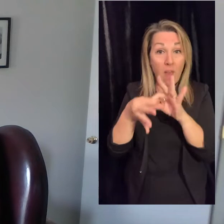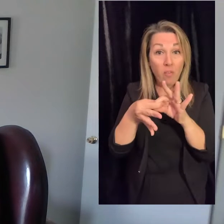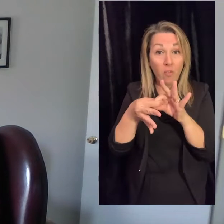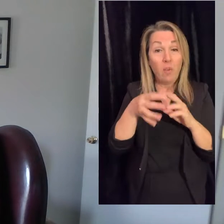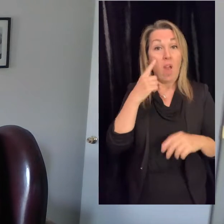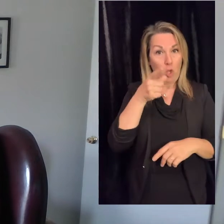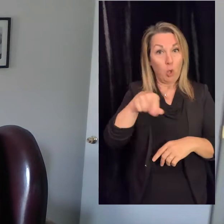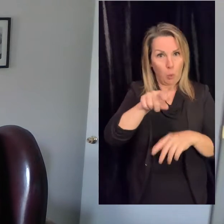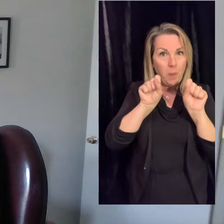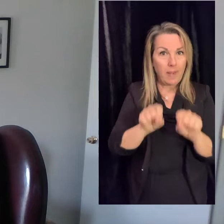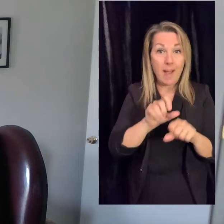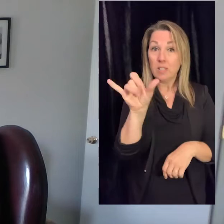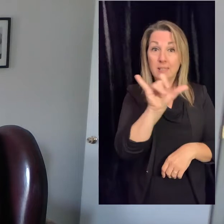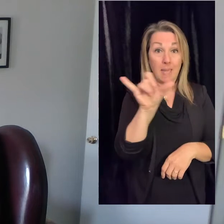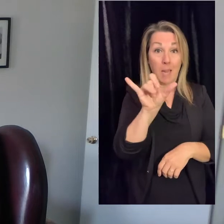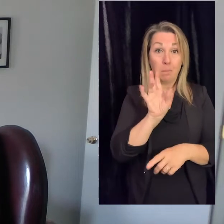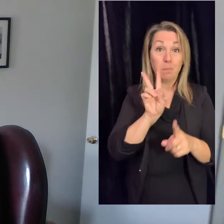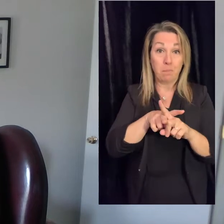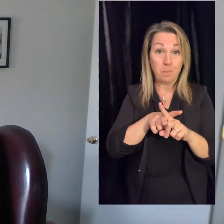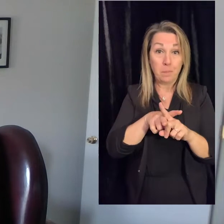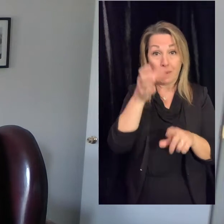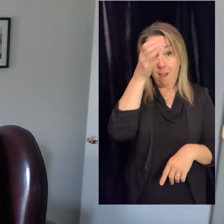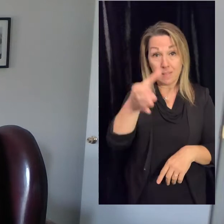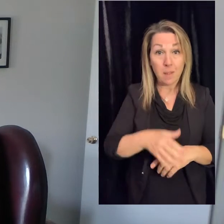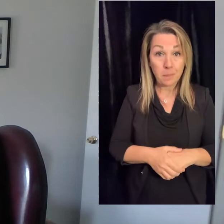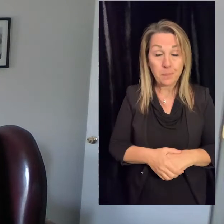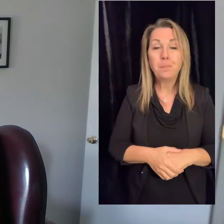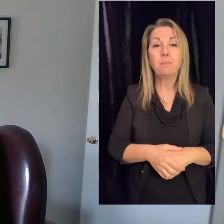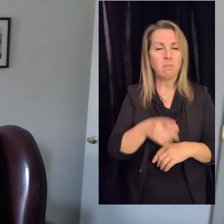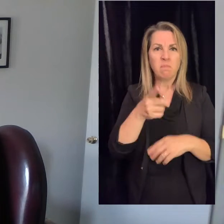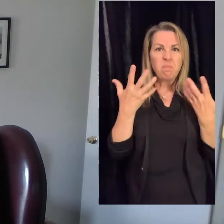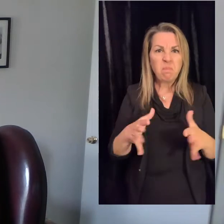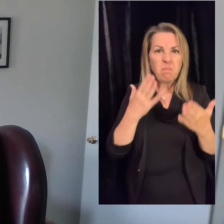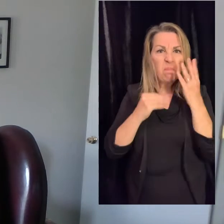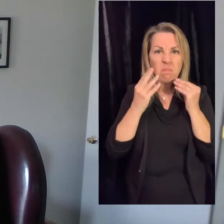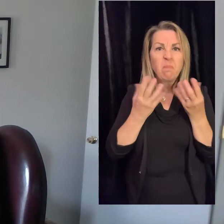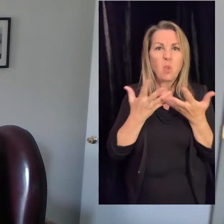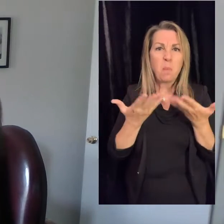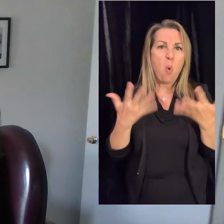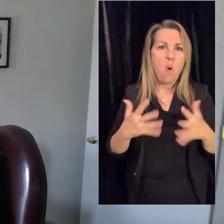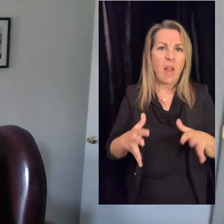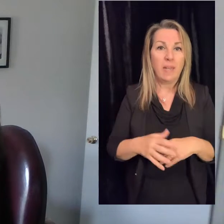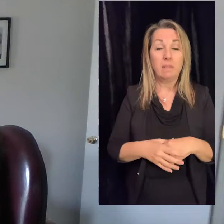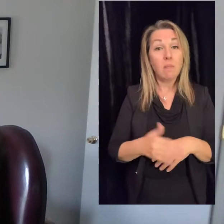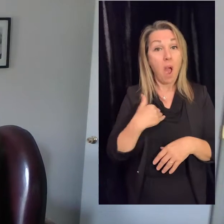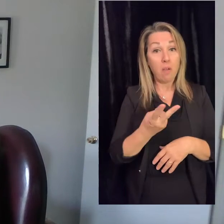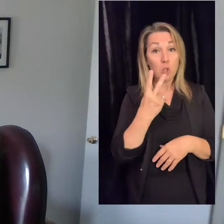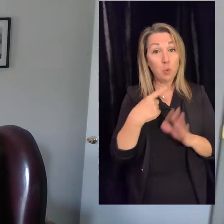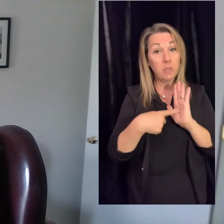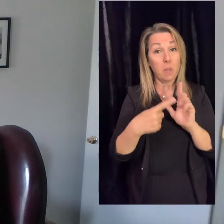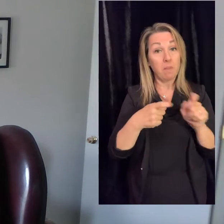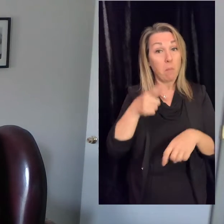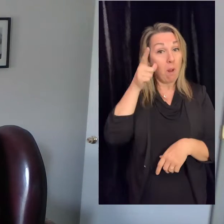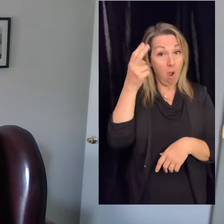you guys can do. You have done so much already. And just at Lincoln, I'm going to give you 2 examples of